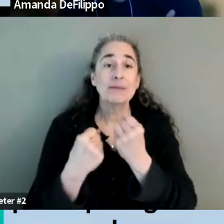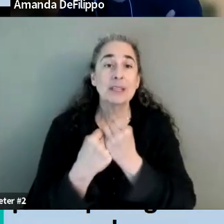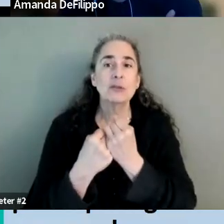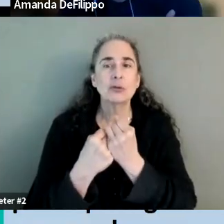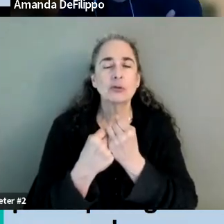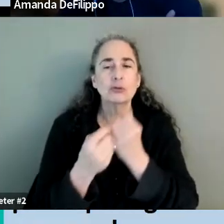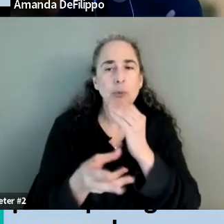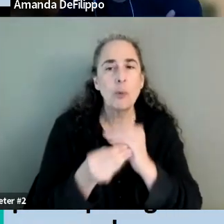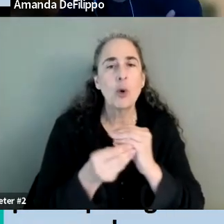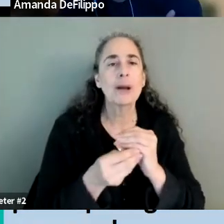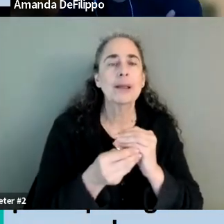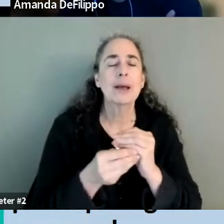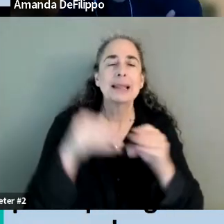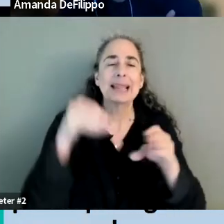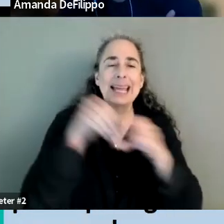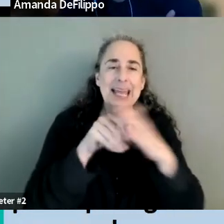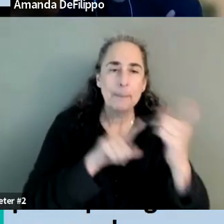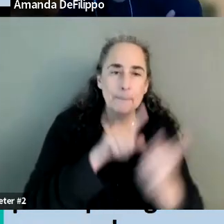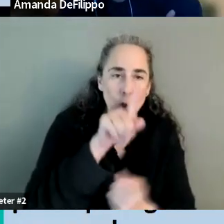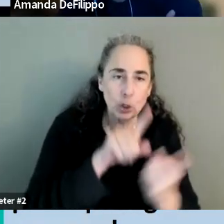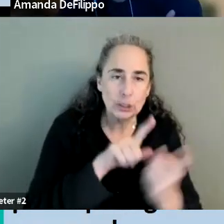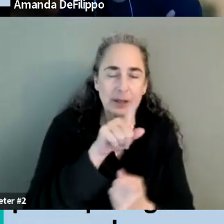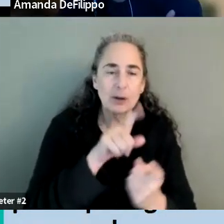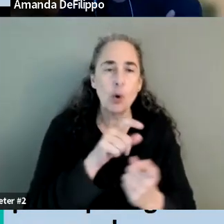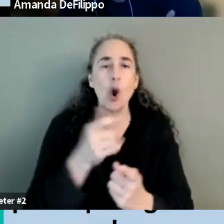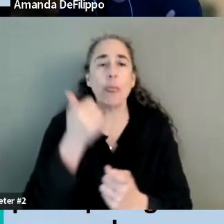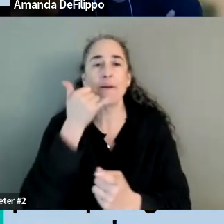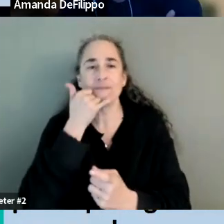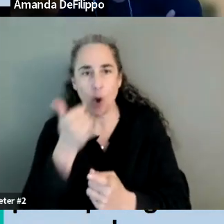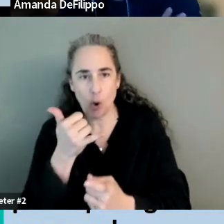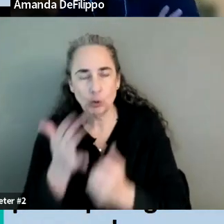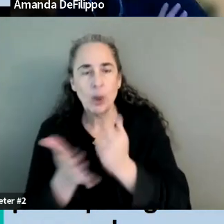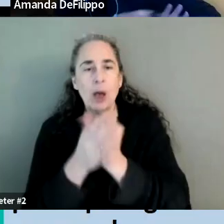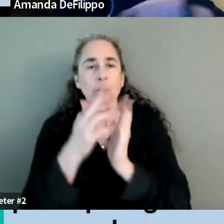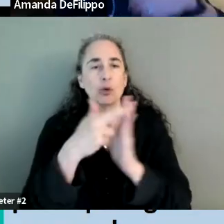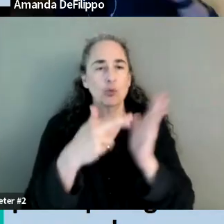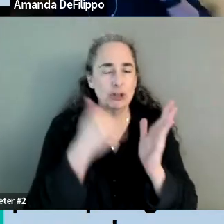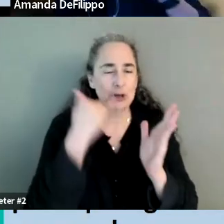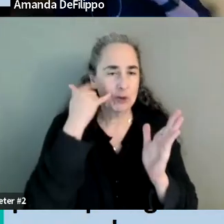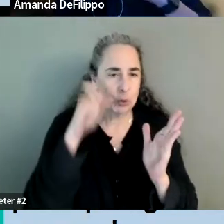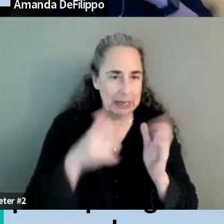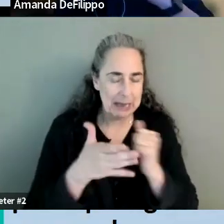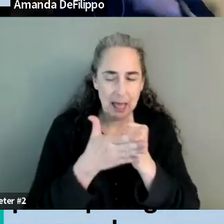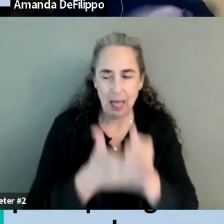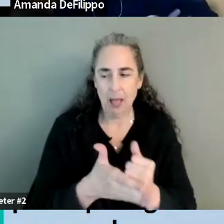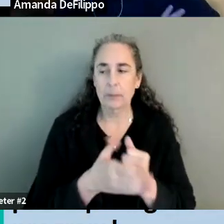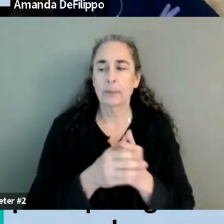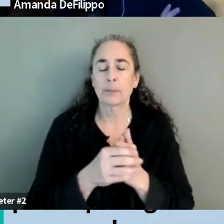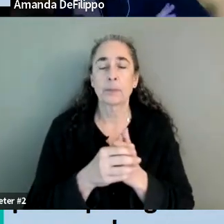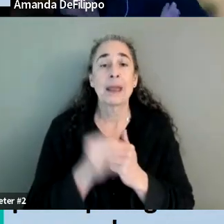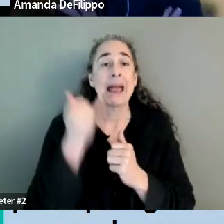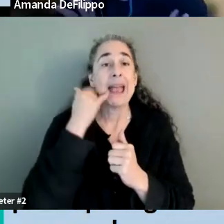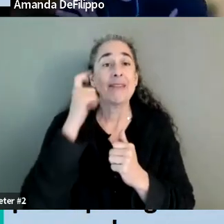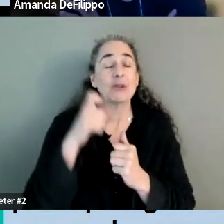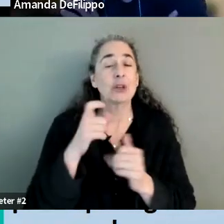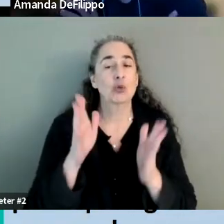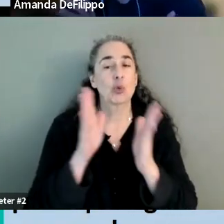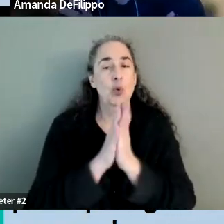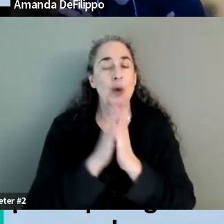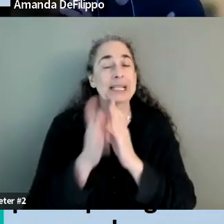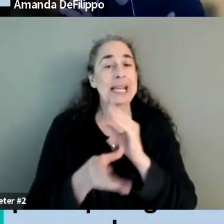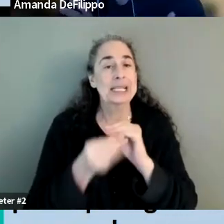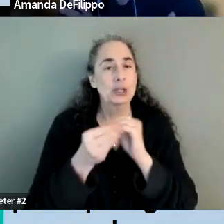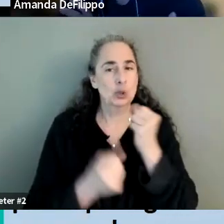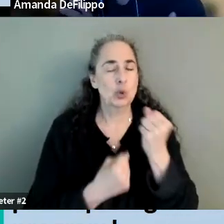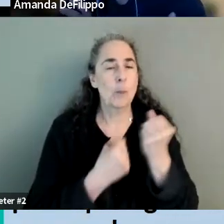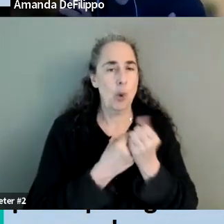in-person or over the phone support to help you register if you need it. If you need to request additional